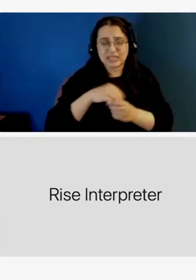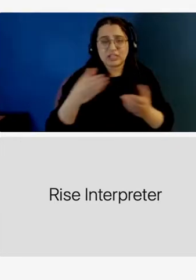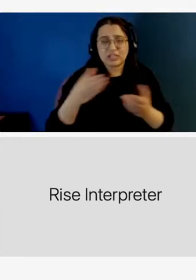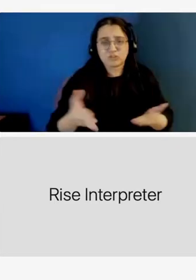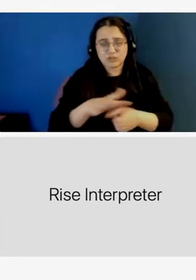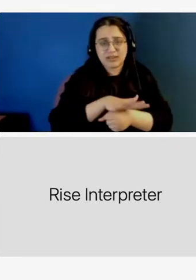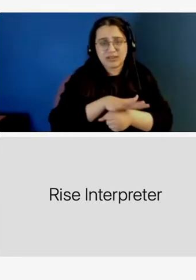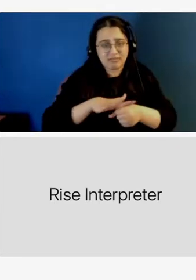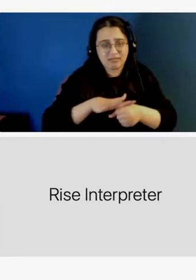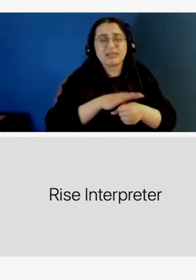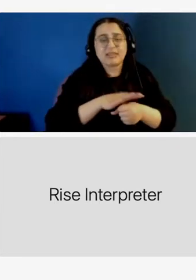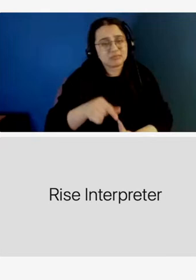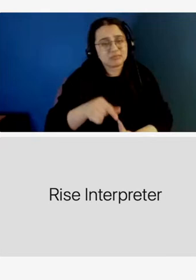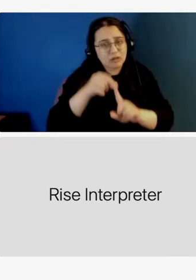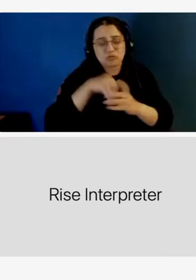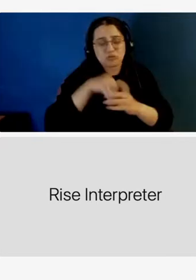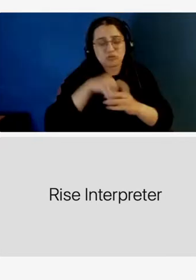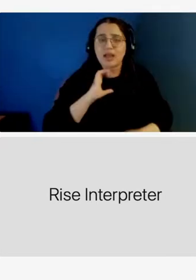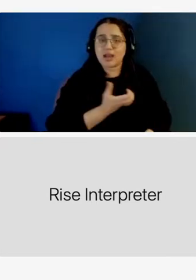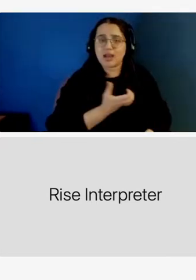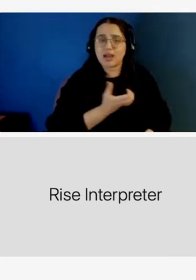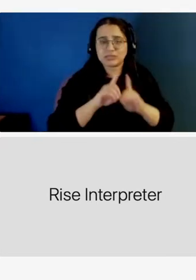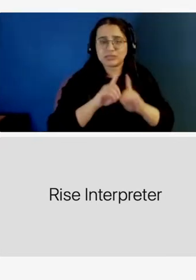it. Okay, thank you.